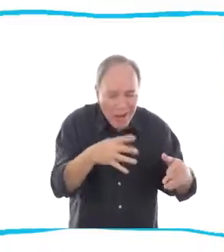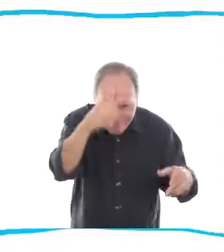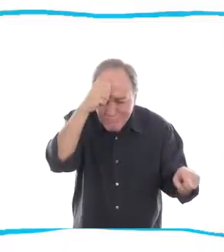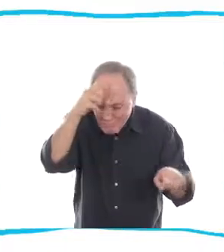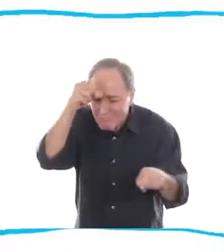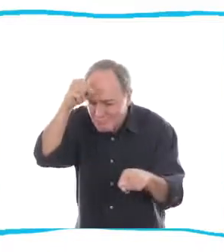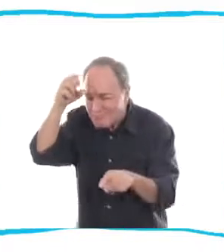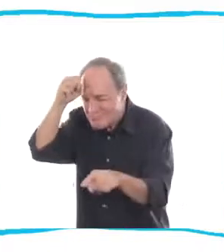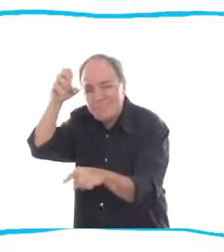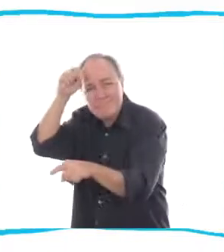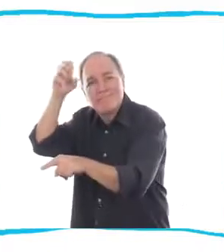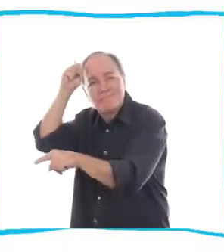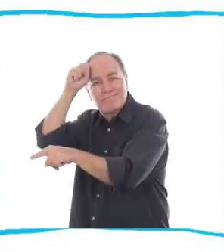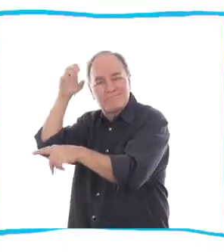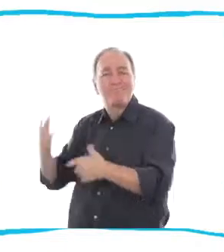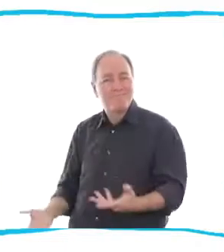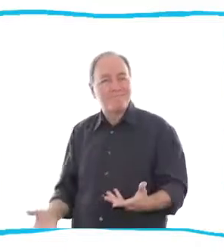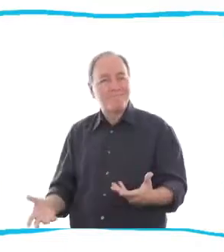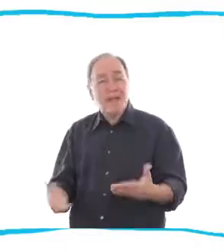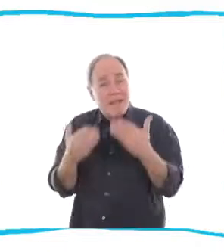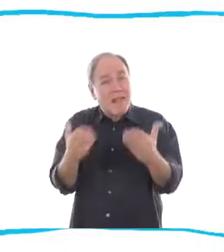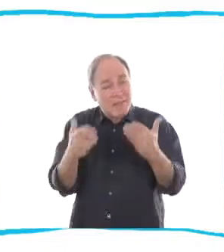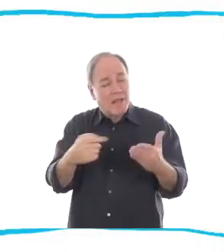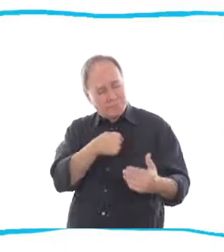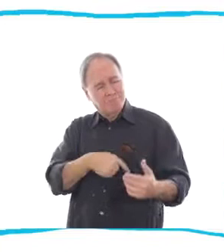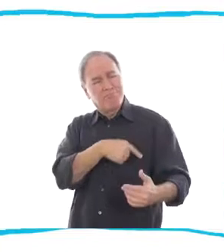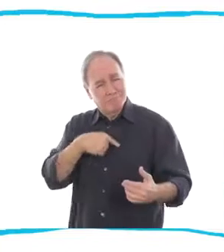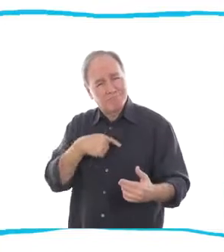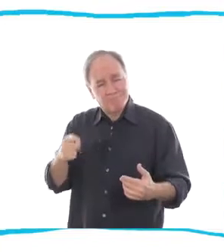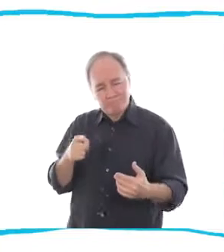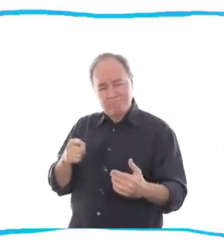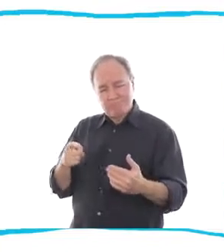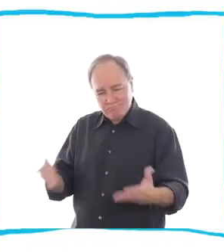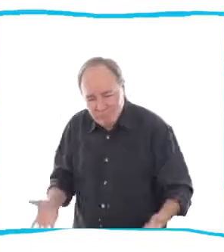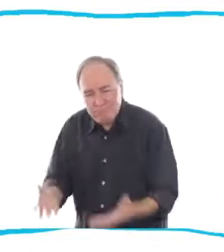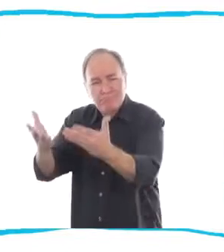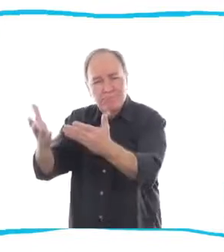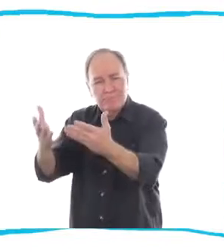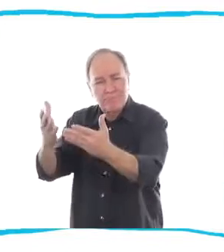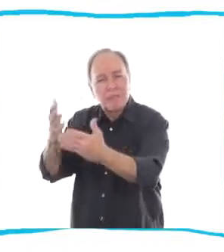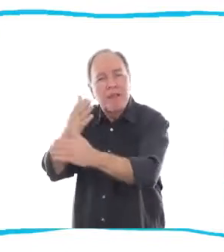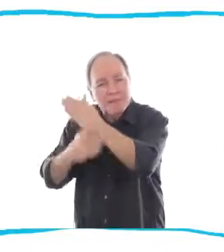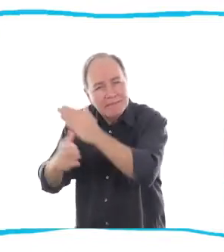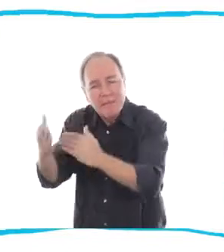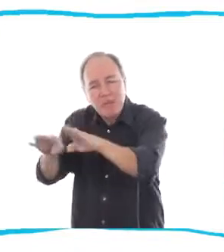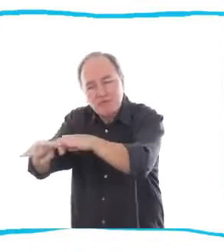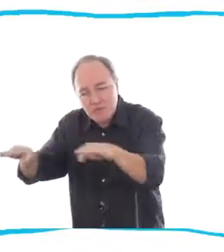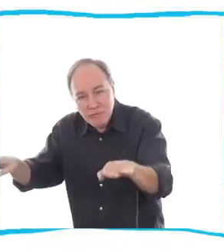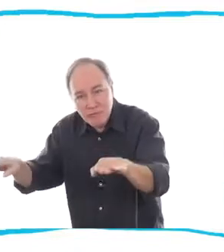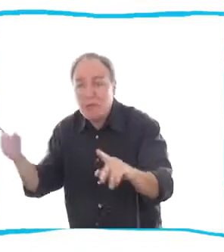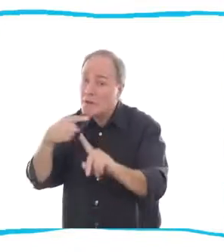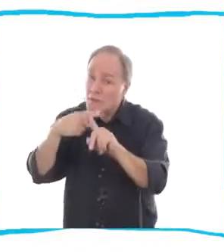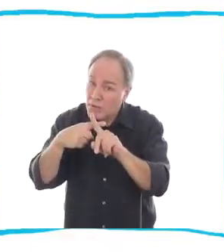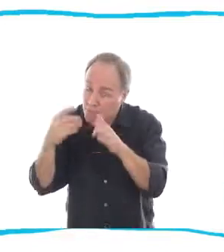way. This is part of our commitment to reach the most vulnerable children, but also our commitment to